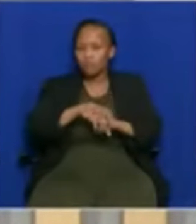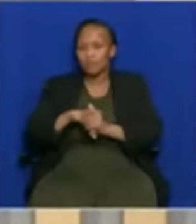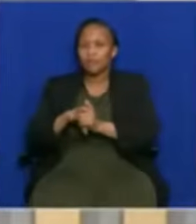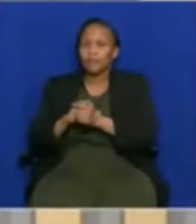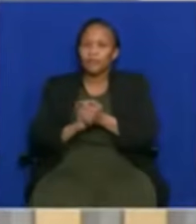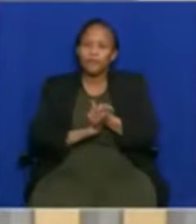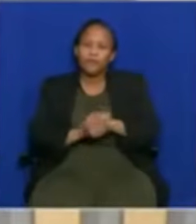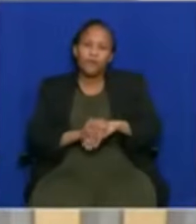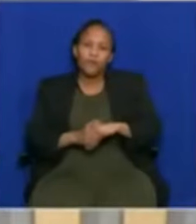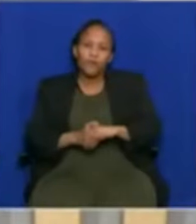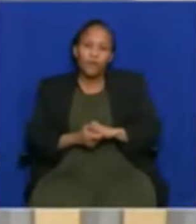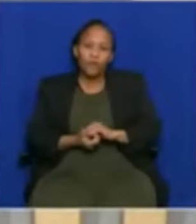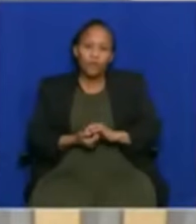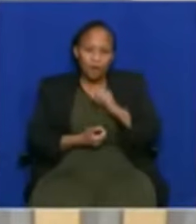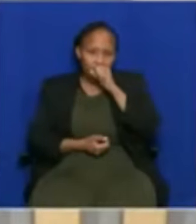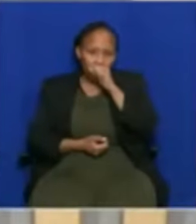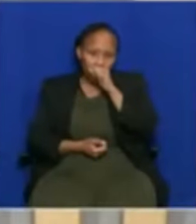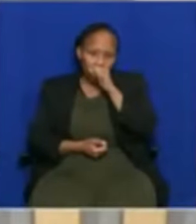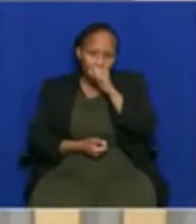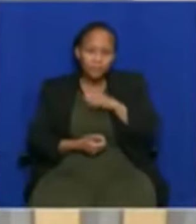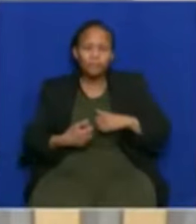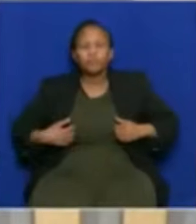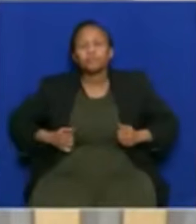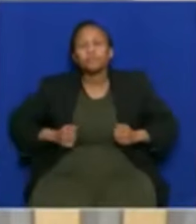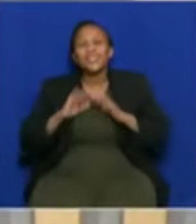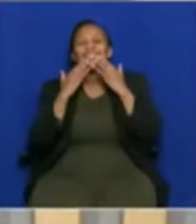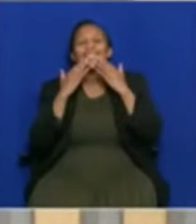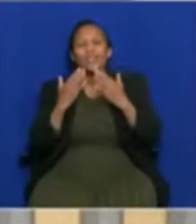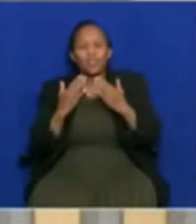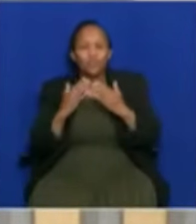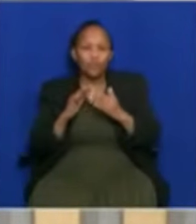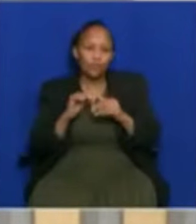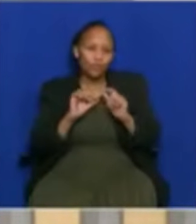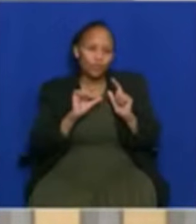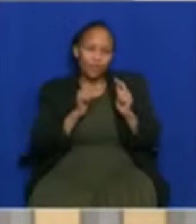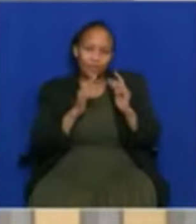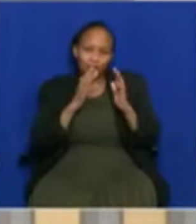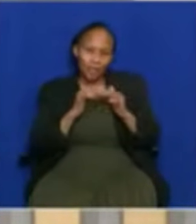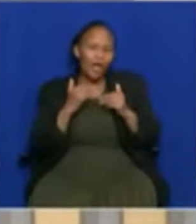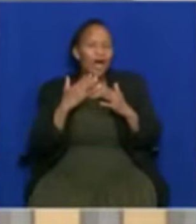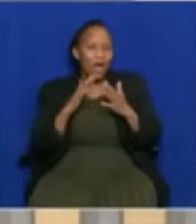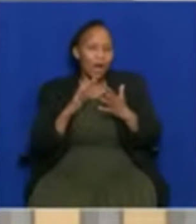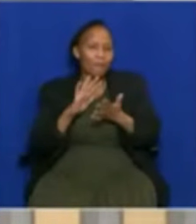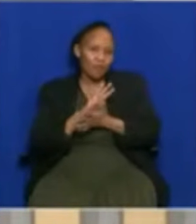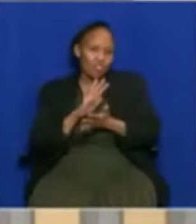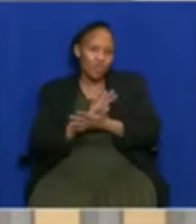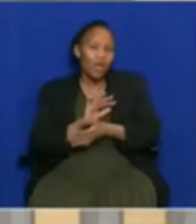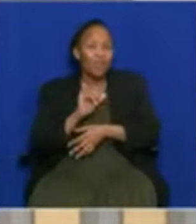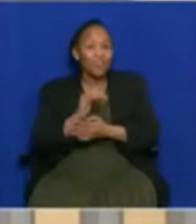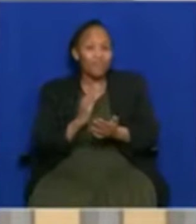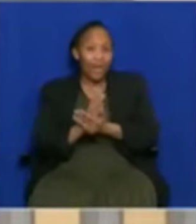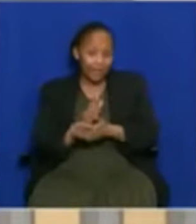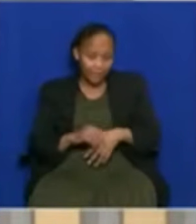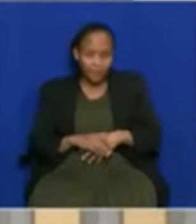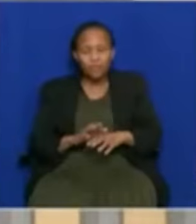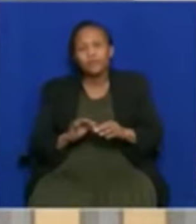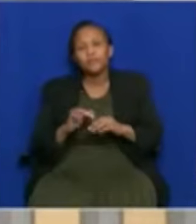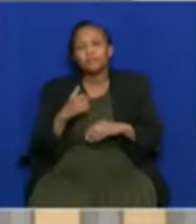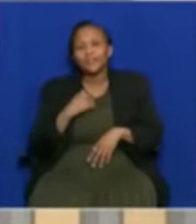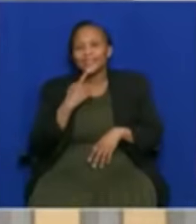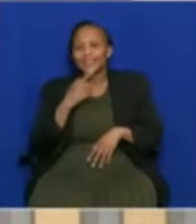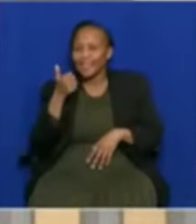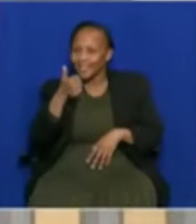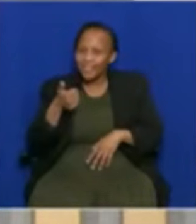Council. I appreciate that fact. And what I'm saying is that the Chief Investigator knows all the